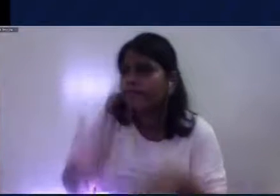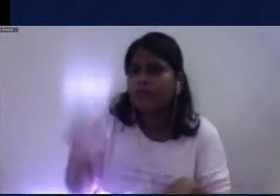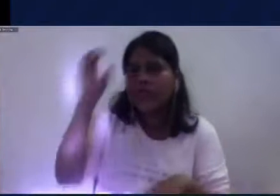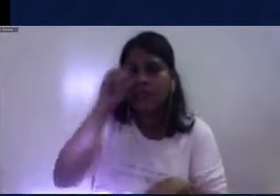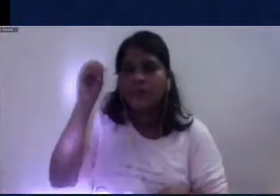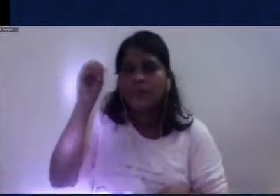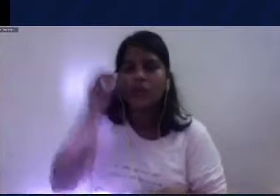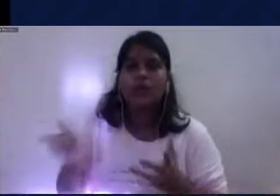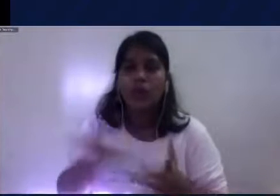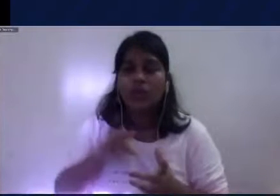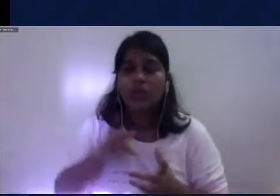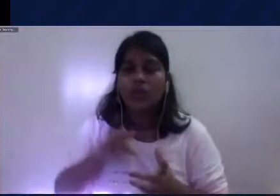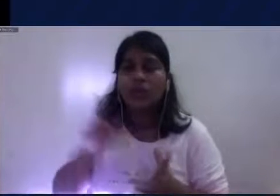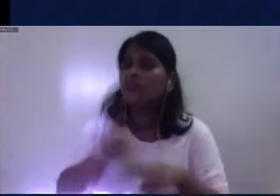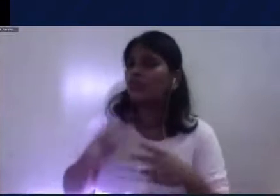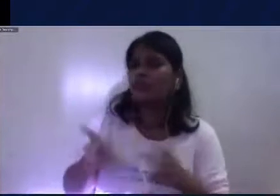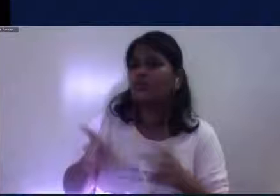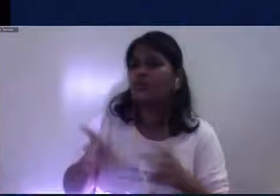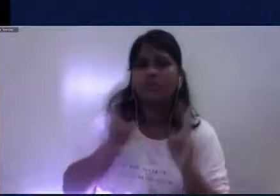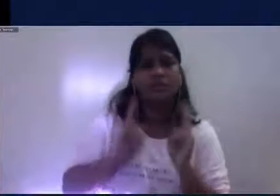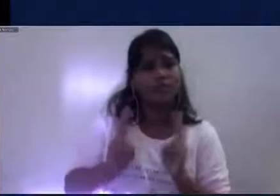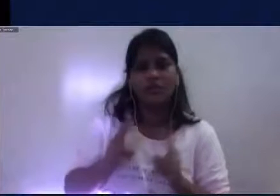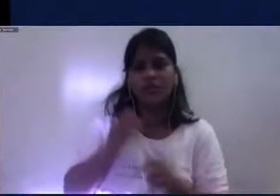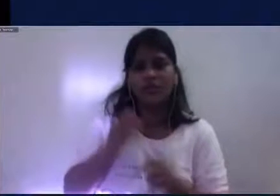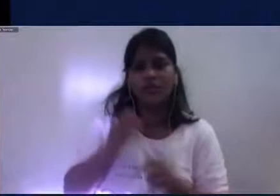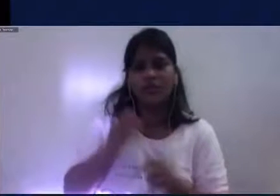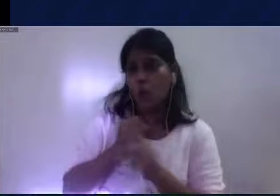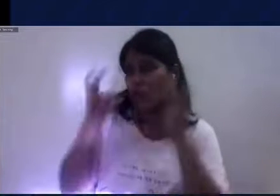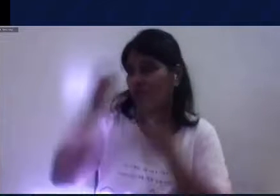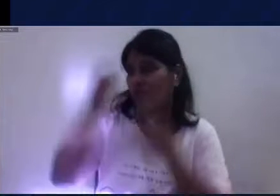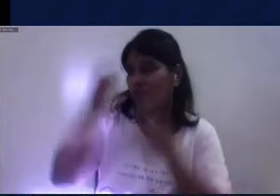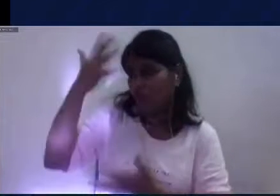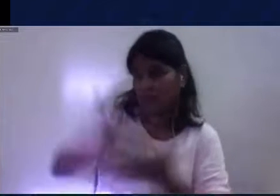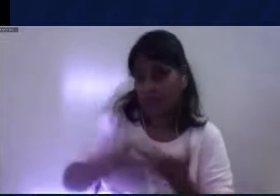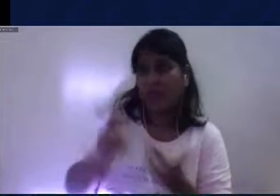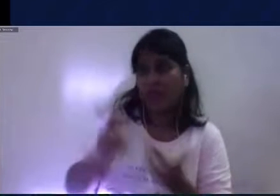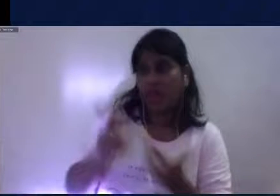was not a typical Google Form survey or a survey in